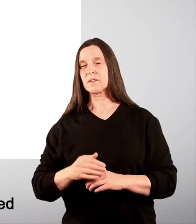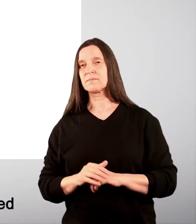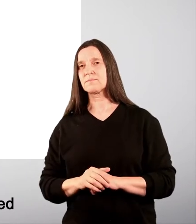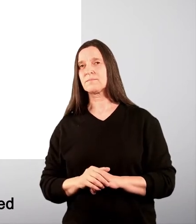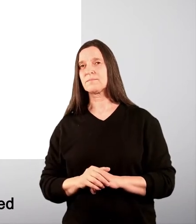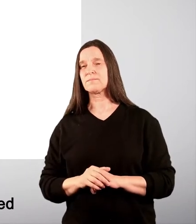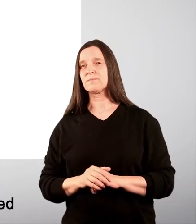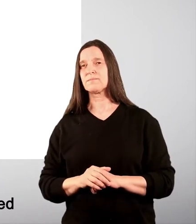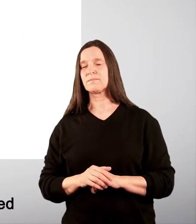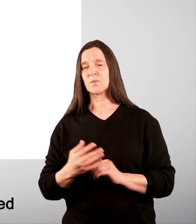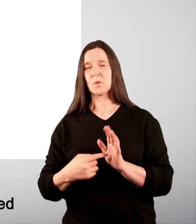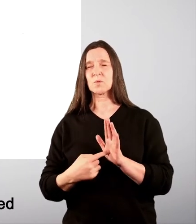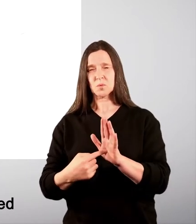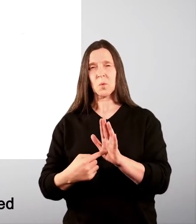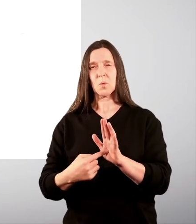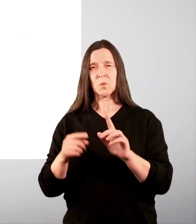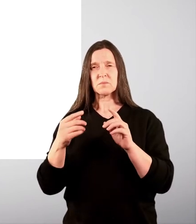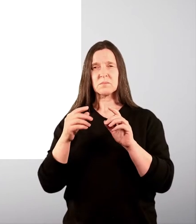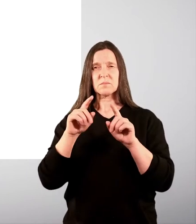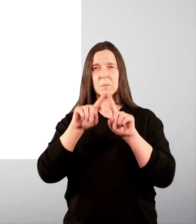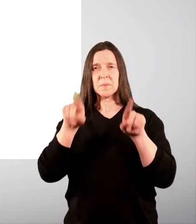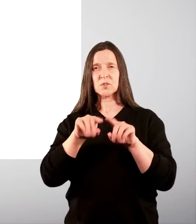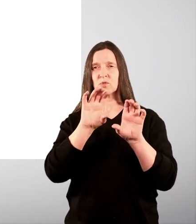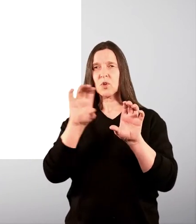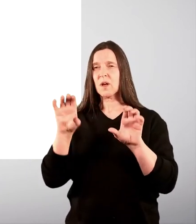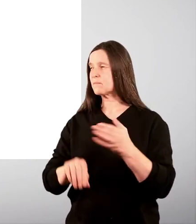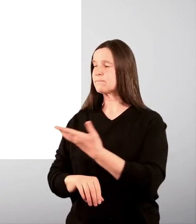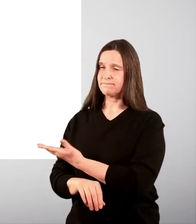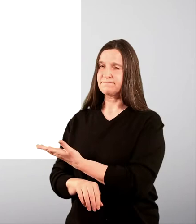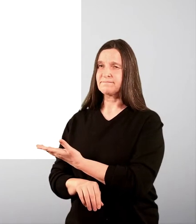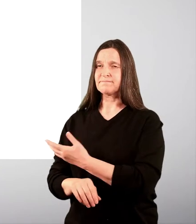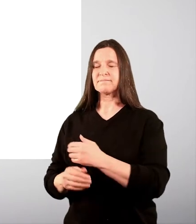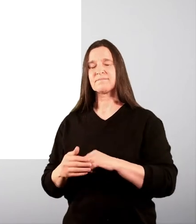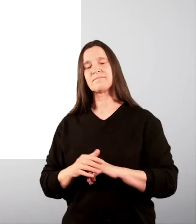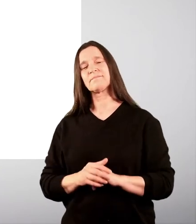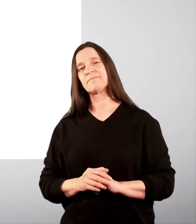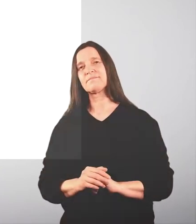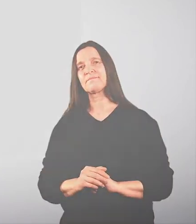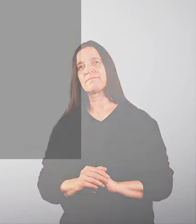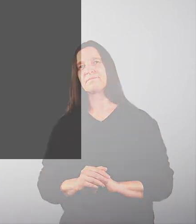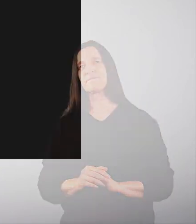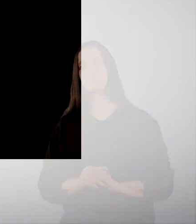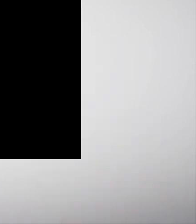and her feet, so she might have to use an improvised weapon, such as her umbrella.